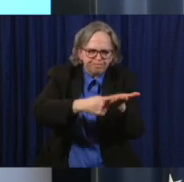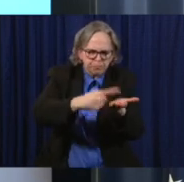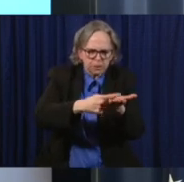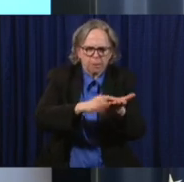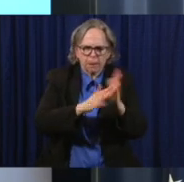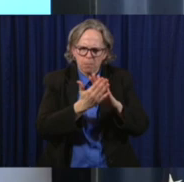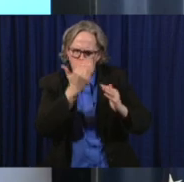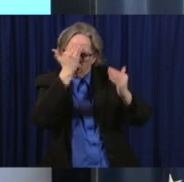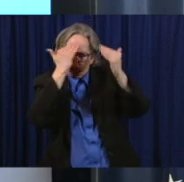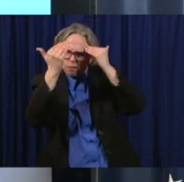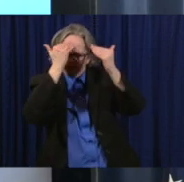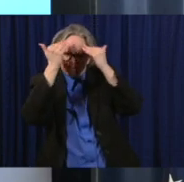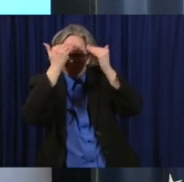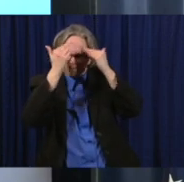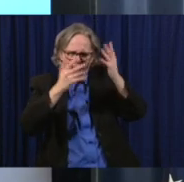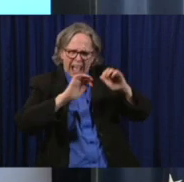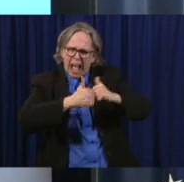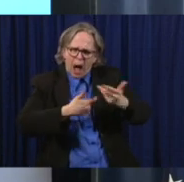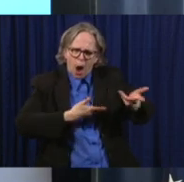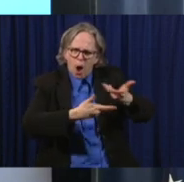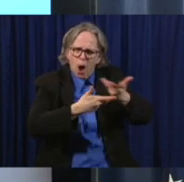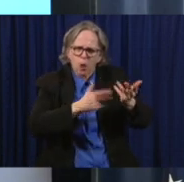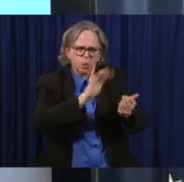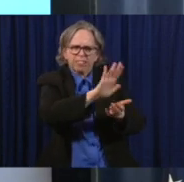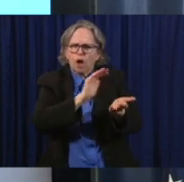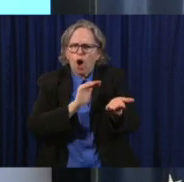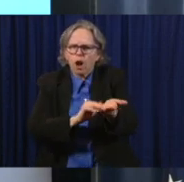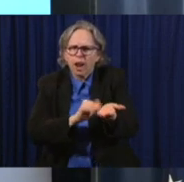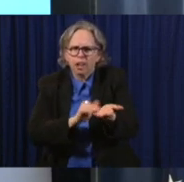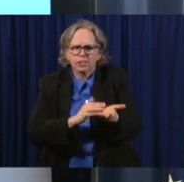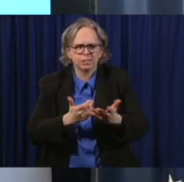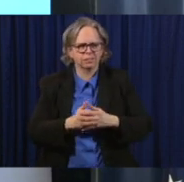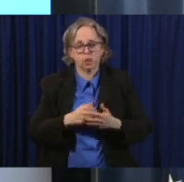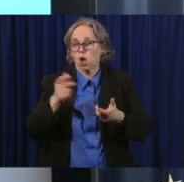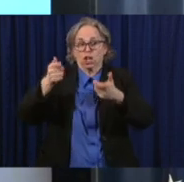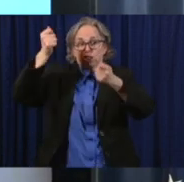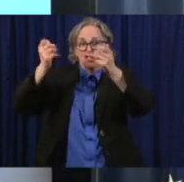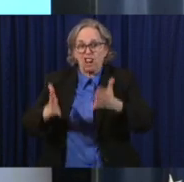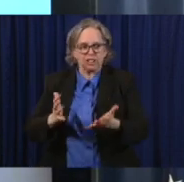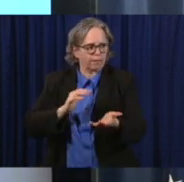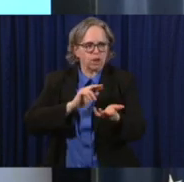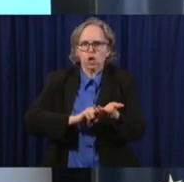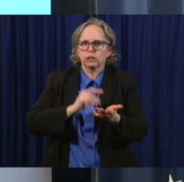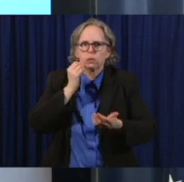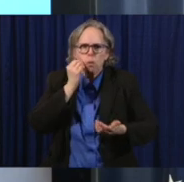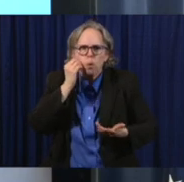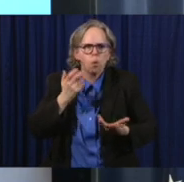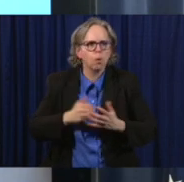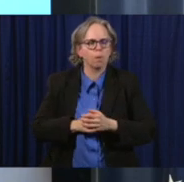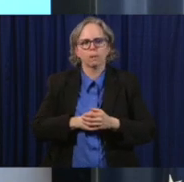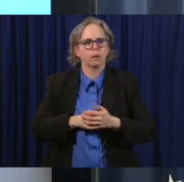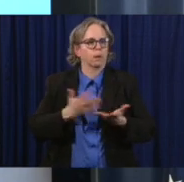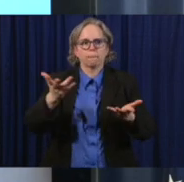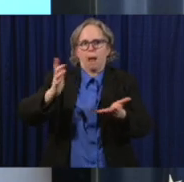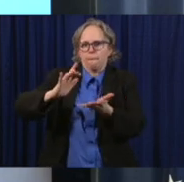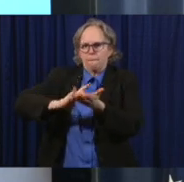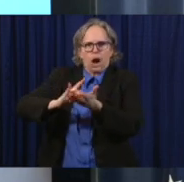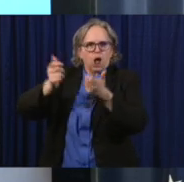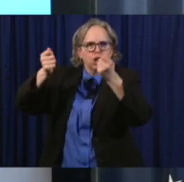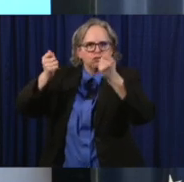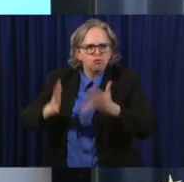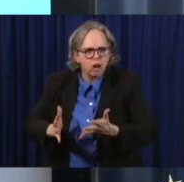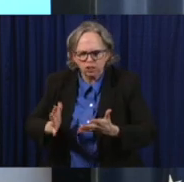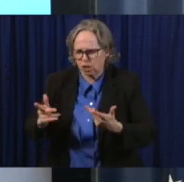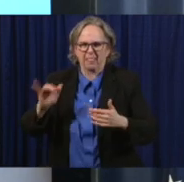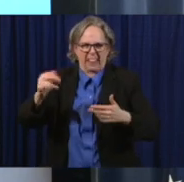who work not only in hospitals, but directors of nursing and medical directors from nursing homes worked with us to come up